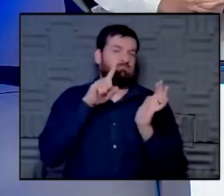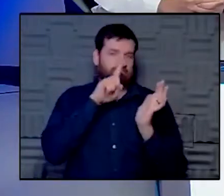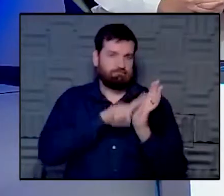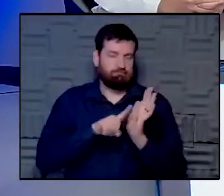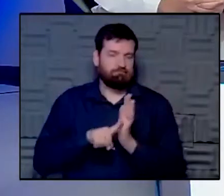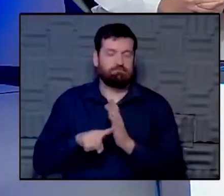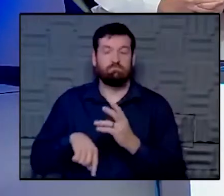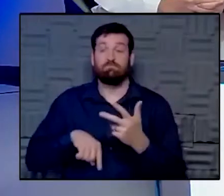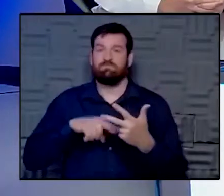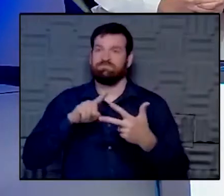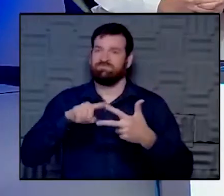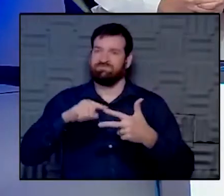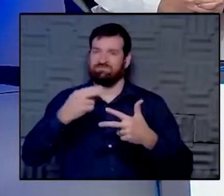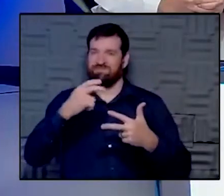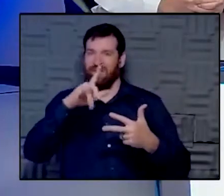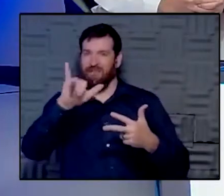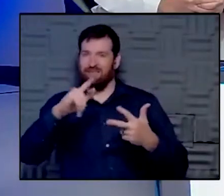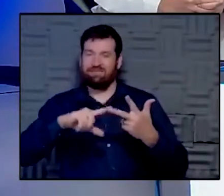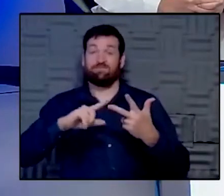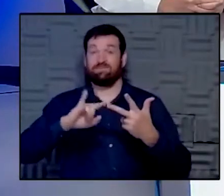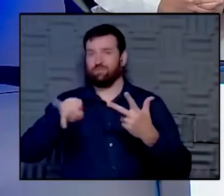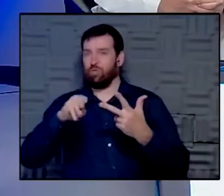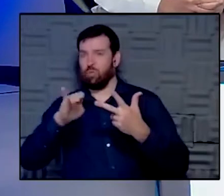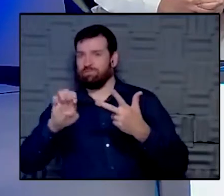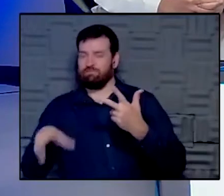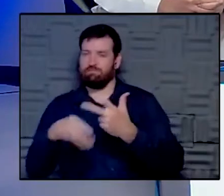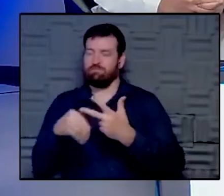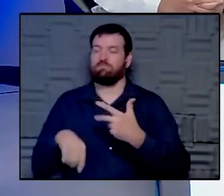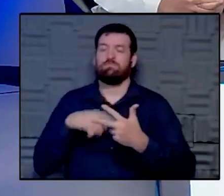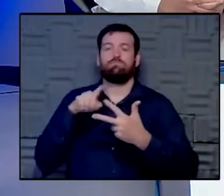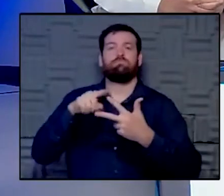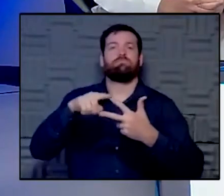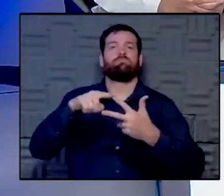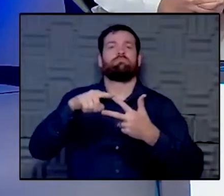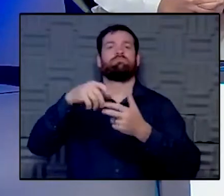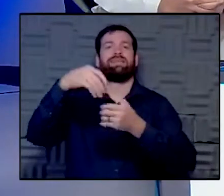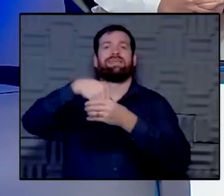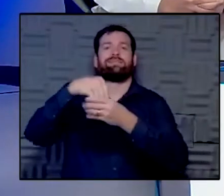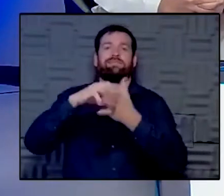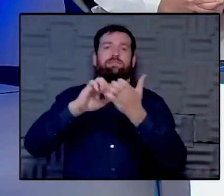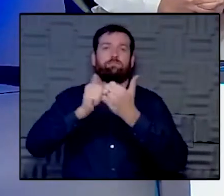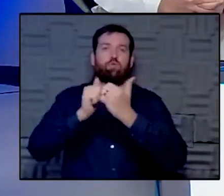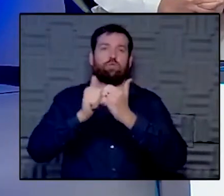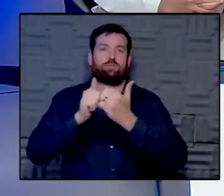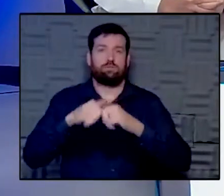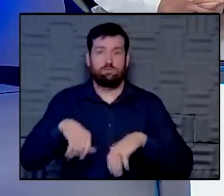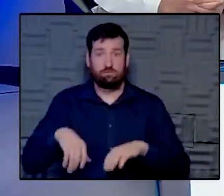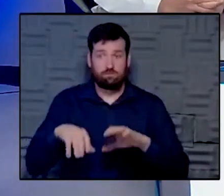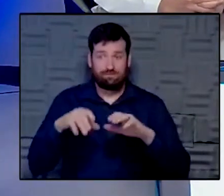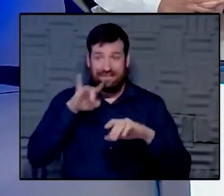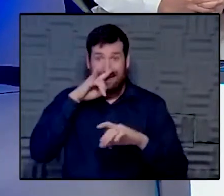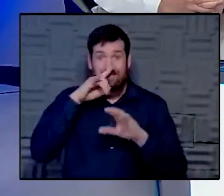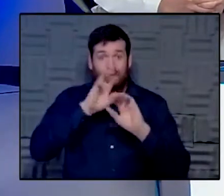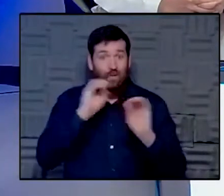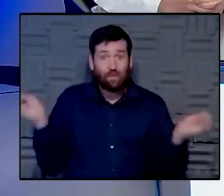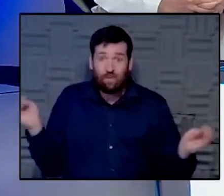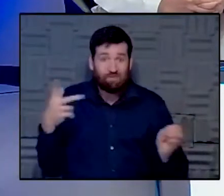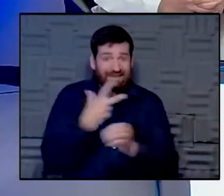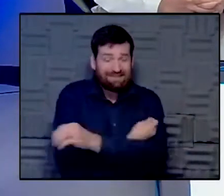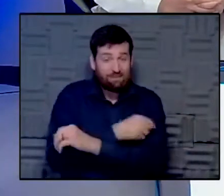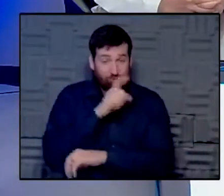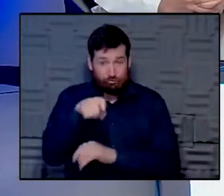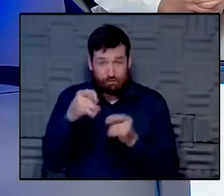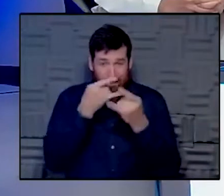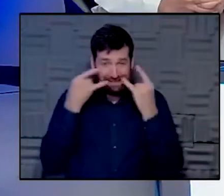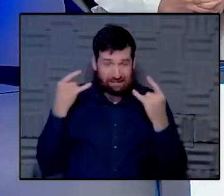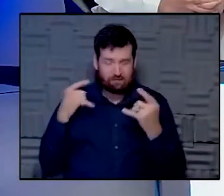squeeze Joe in here because they have similar themed questions. Holly wants to know, indoor youth sports, should unvaccinated kids still mask? And Joe says,